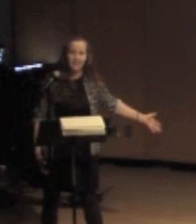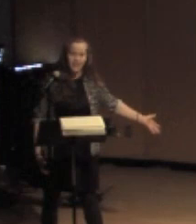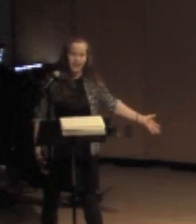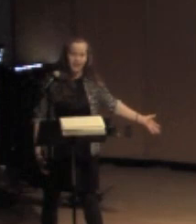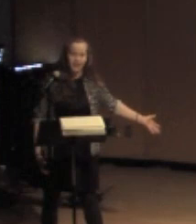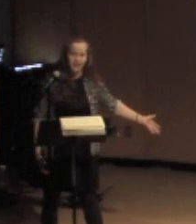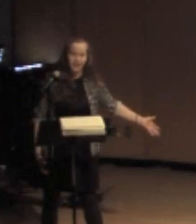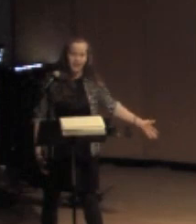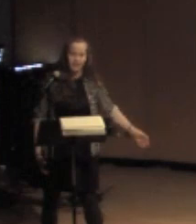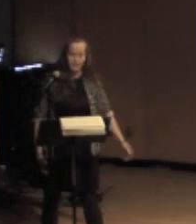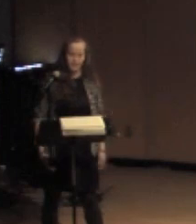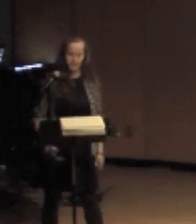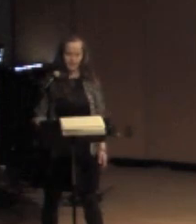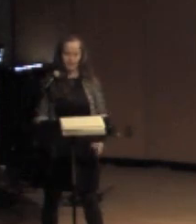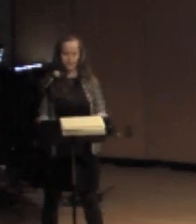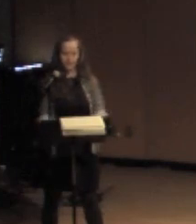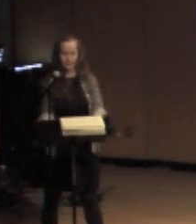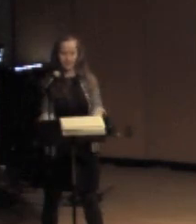there